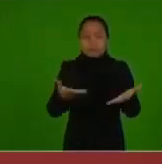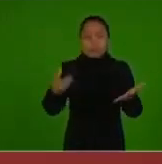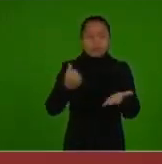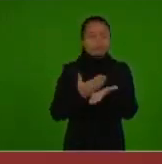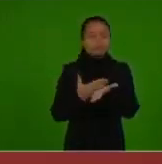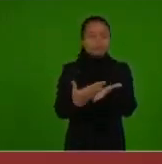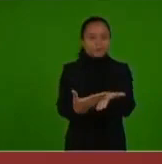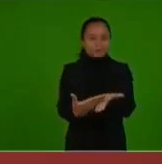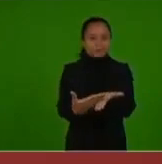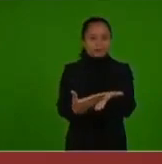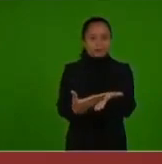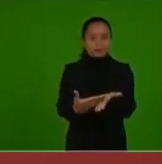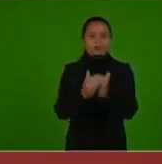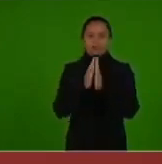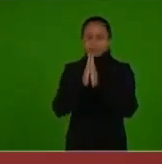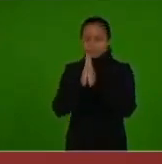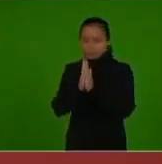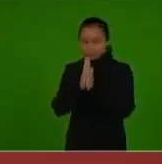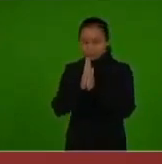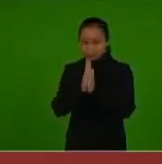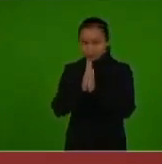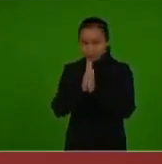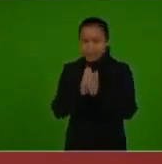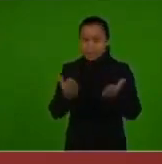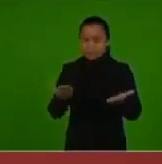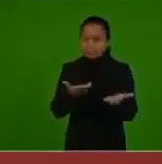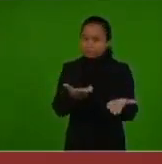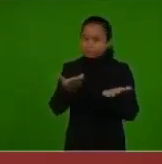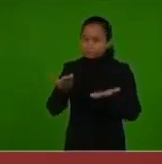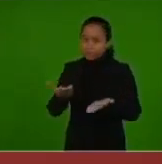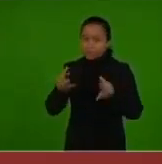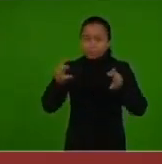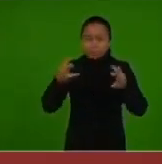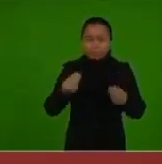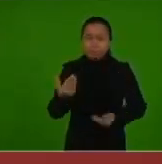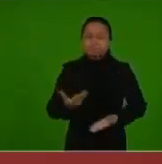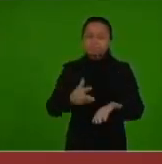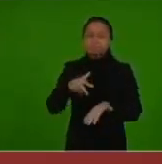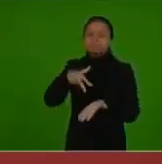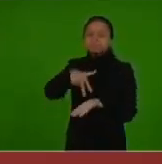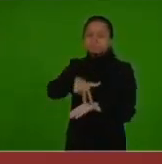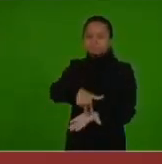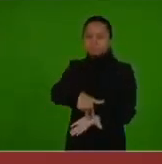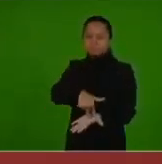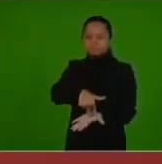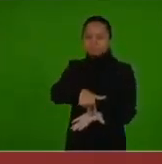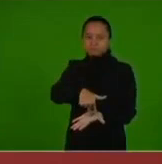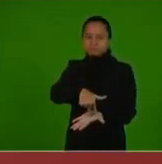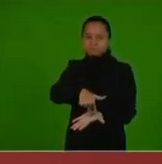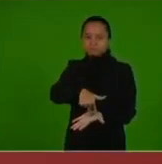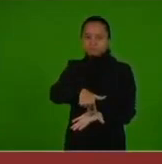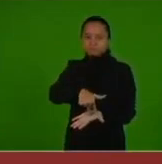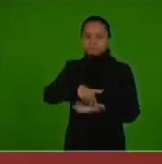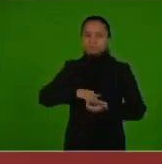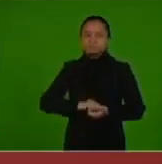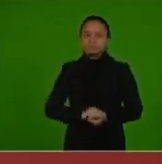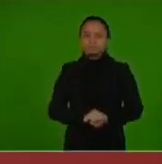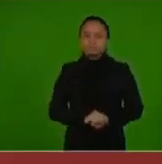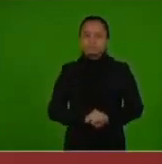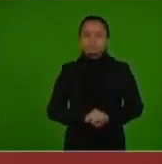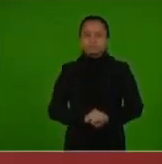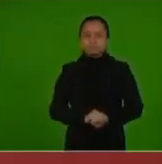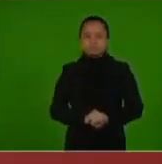moment, we are going to begin this event with a prayer. And for this, I invite the whole congregation to stand up.